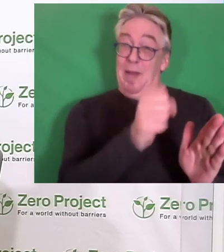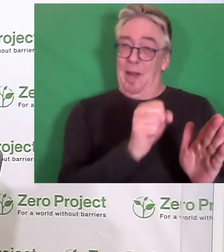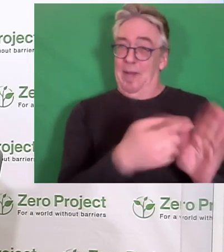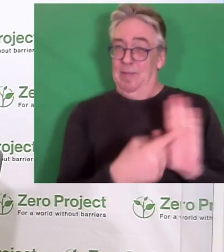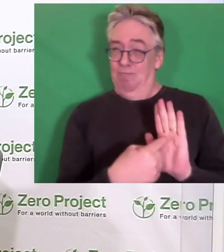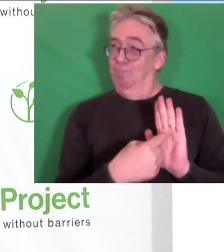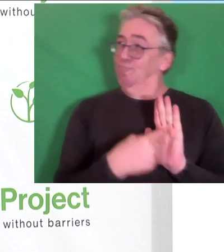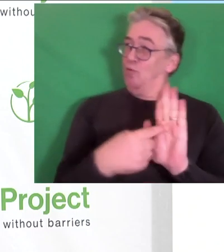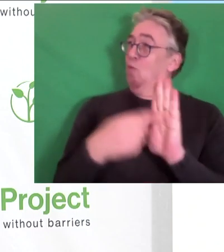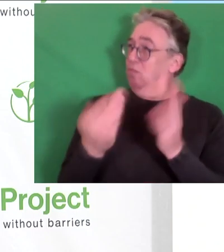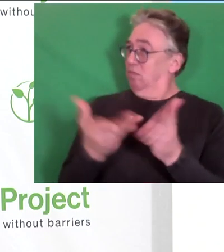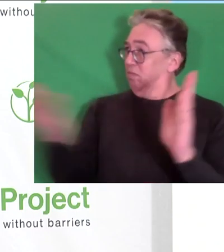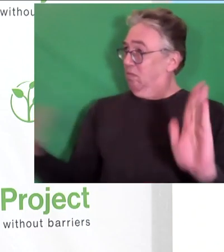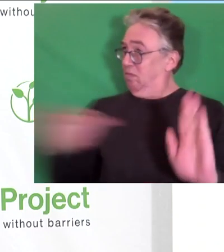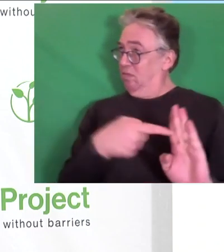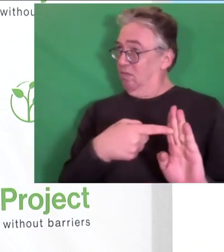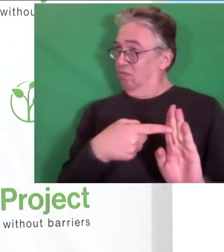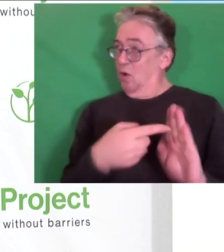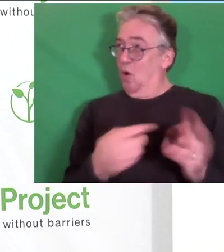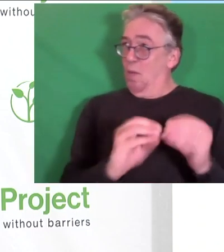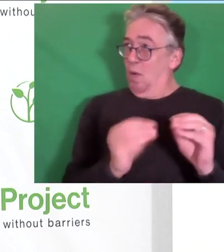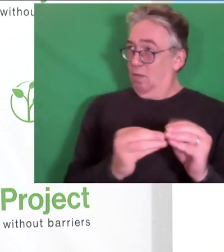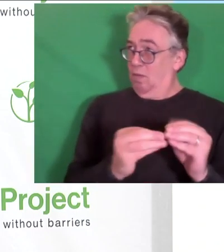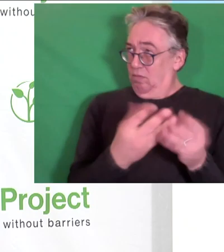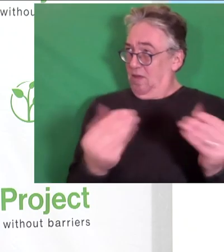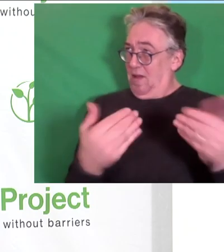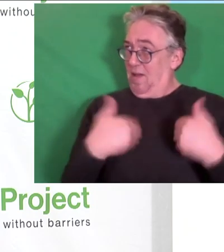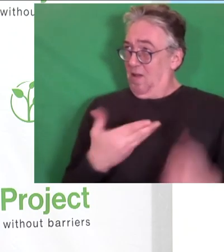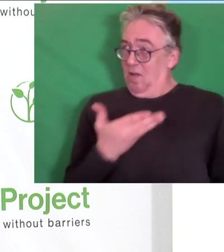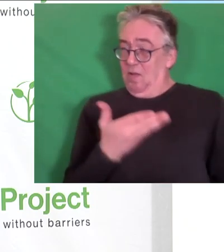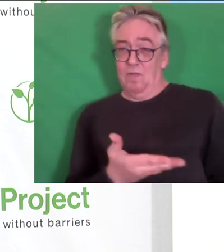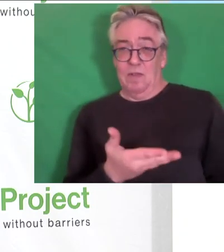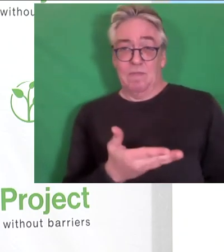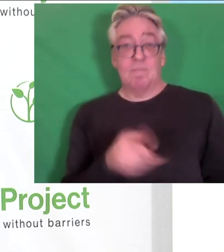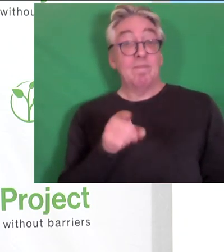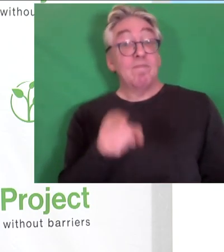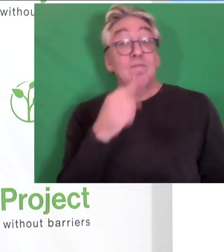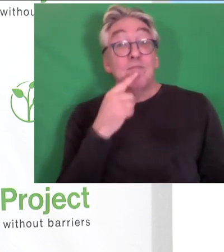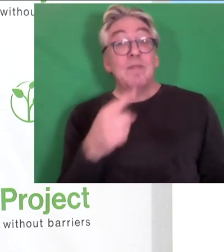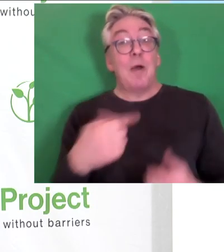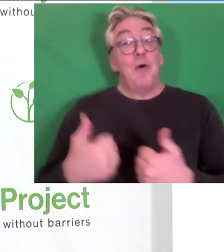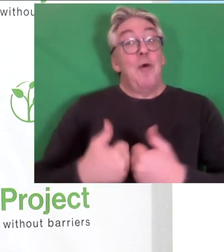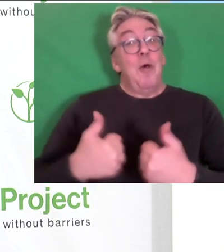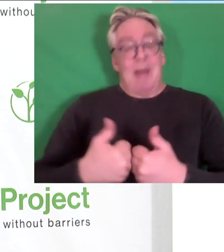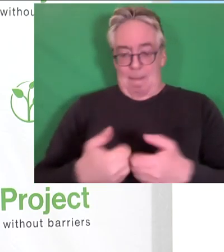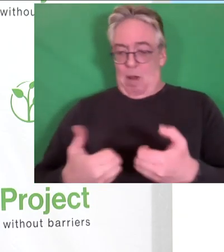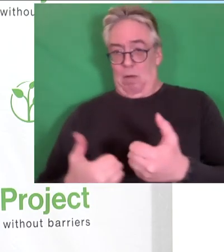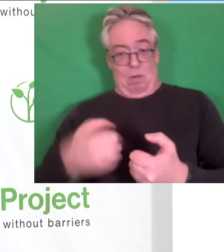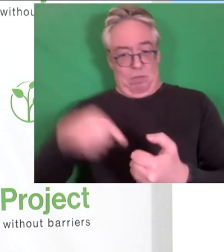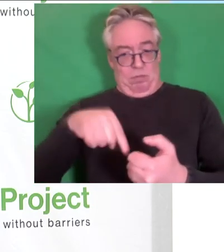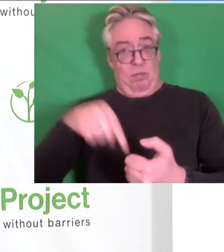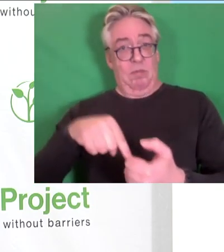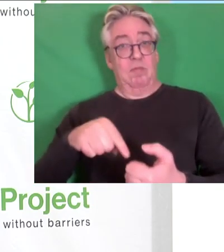are, like you've mentioned, the adaptive controller. So it's all about raising